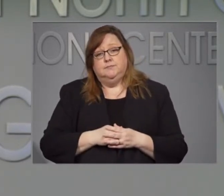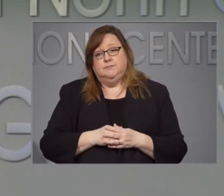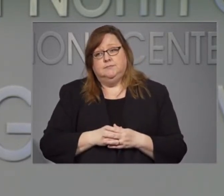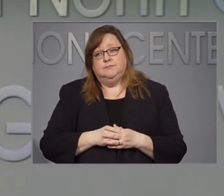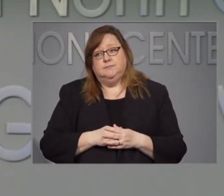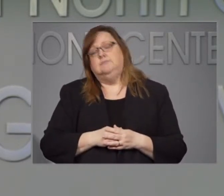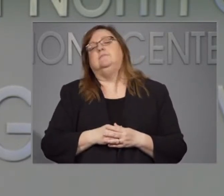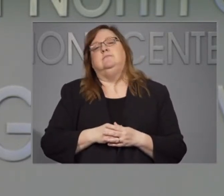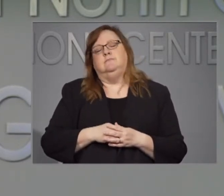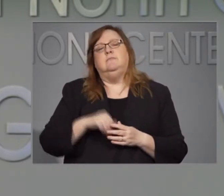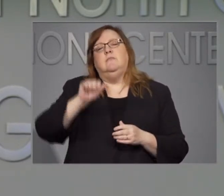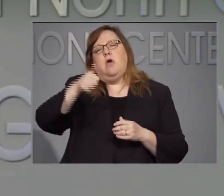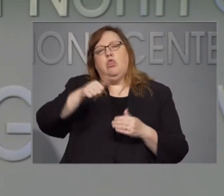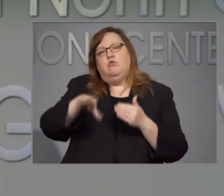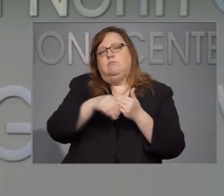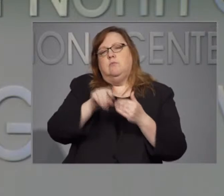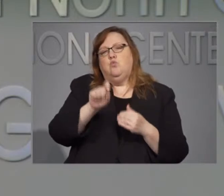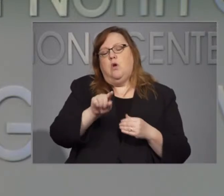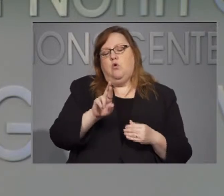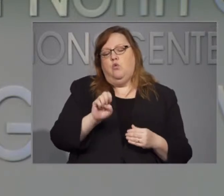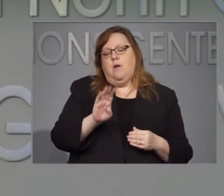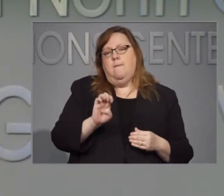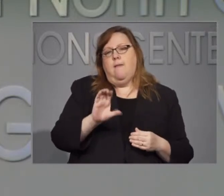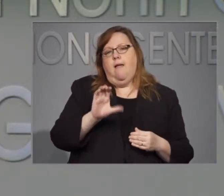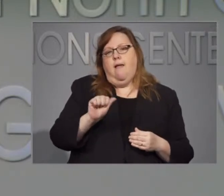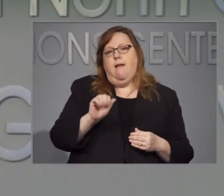Follow-up, Rebecca Martinez, WUNC.